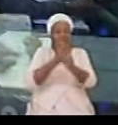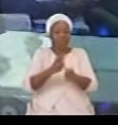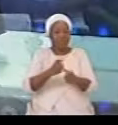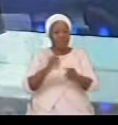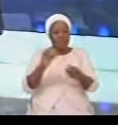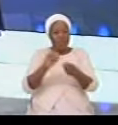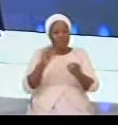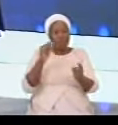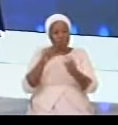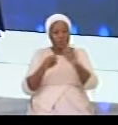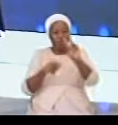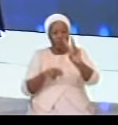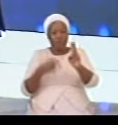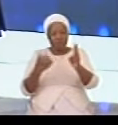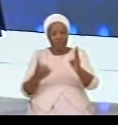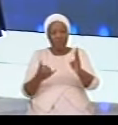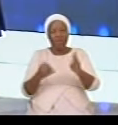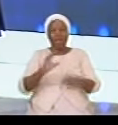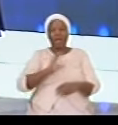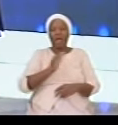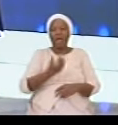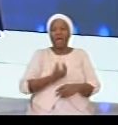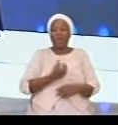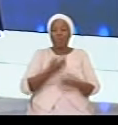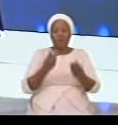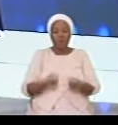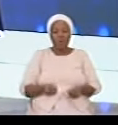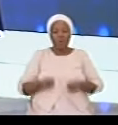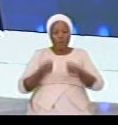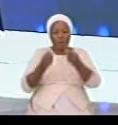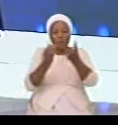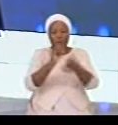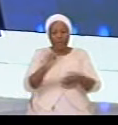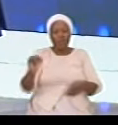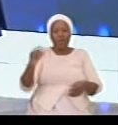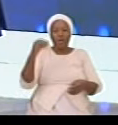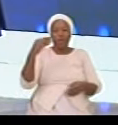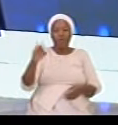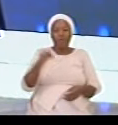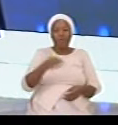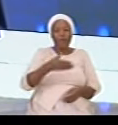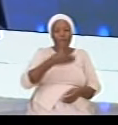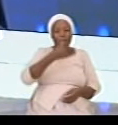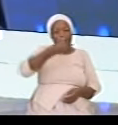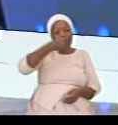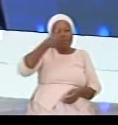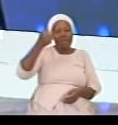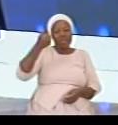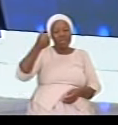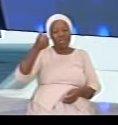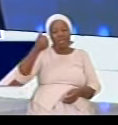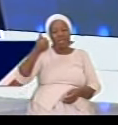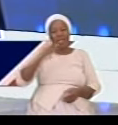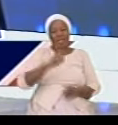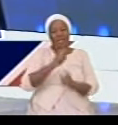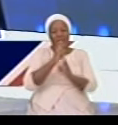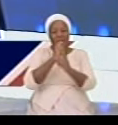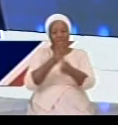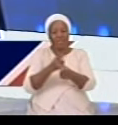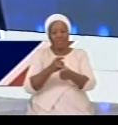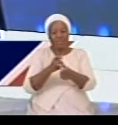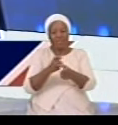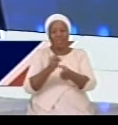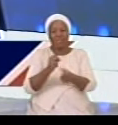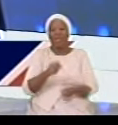now, our offering of better gifts. Our